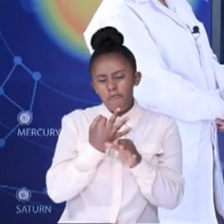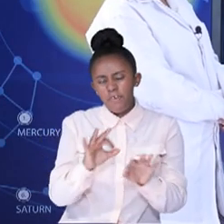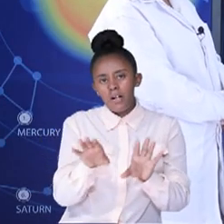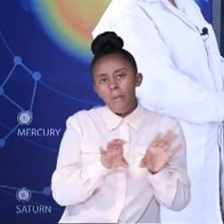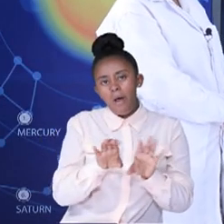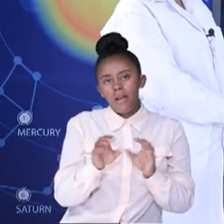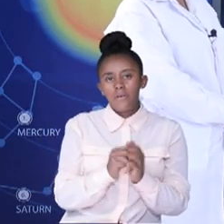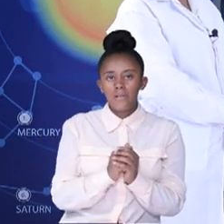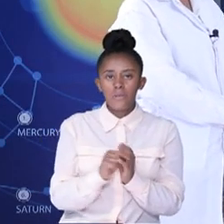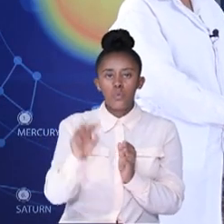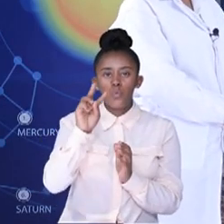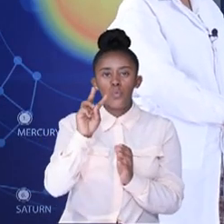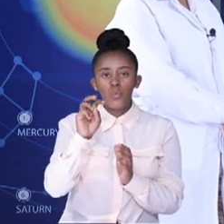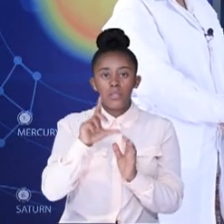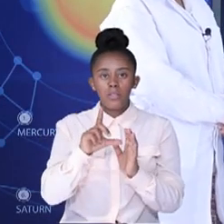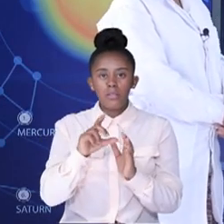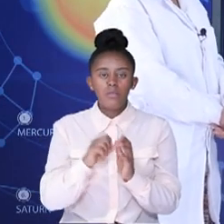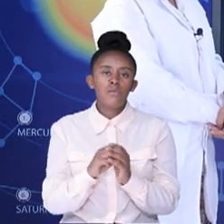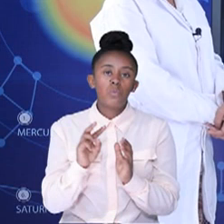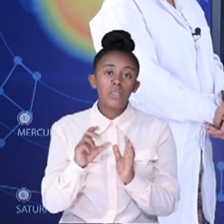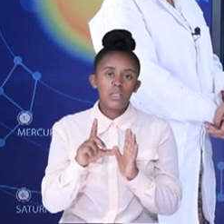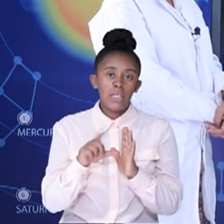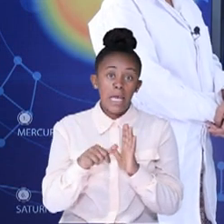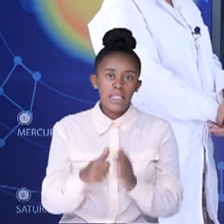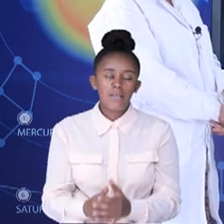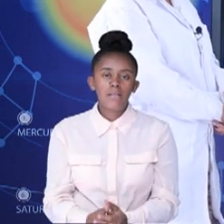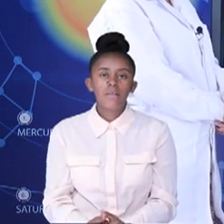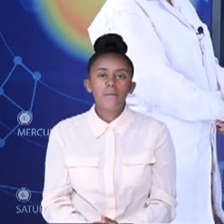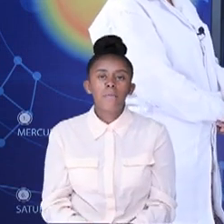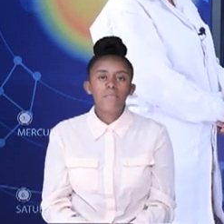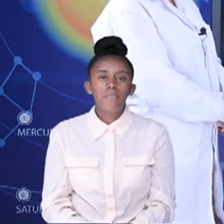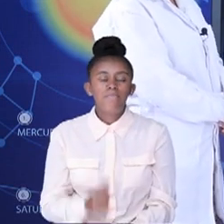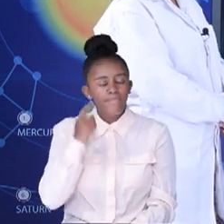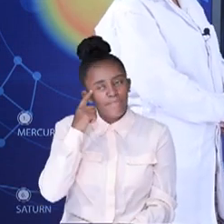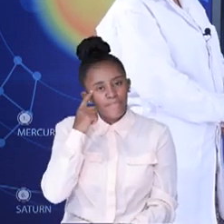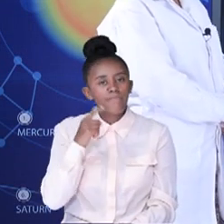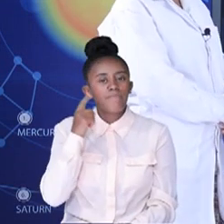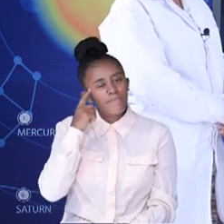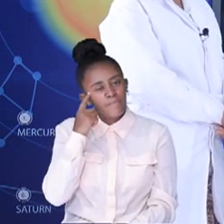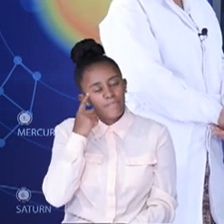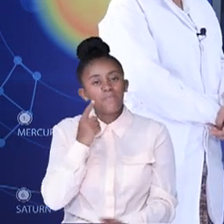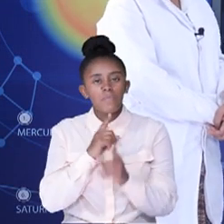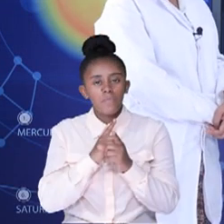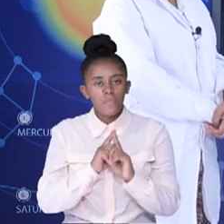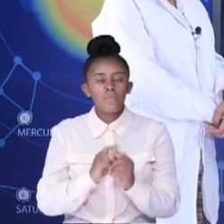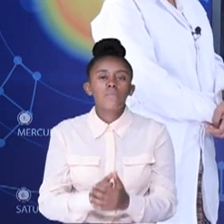Let me give you 20 seconds for this question to think over it and answer.